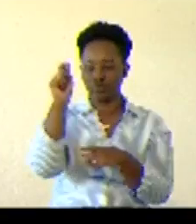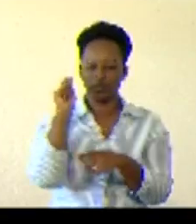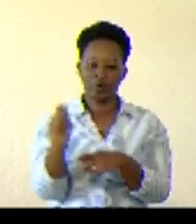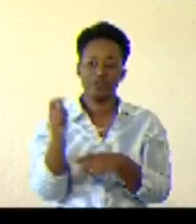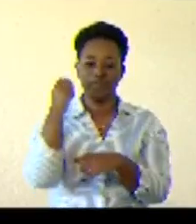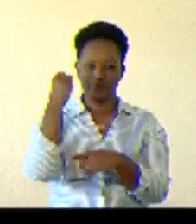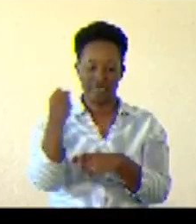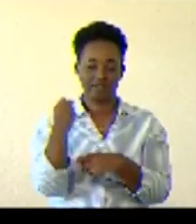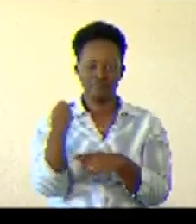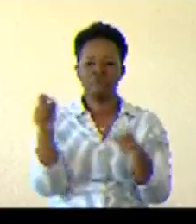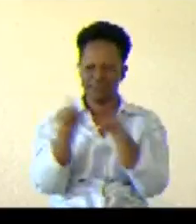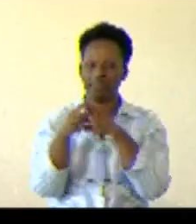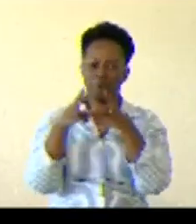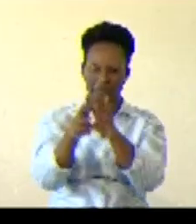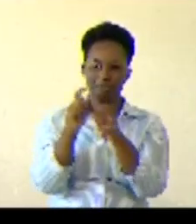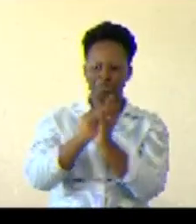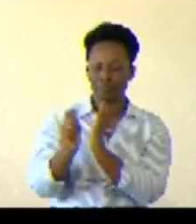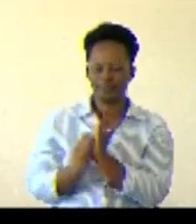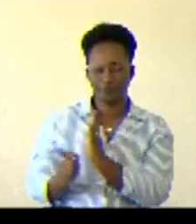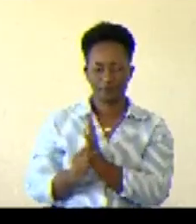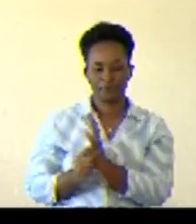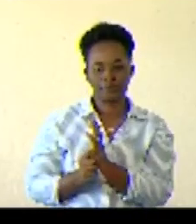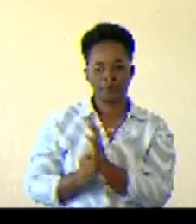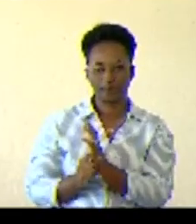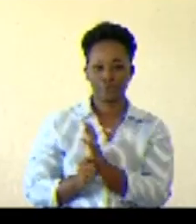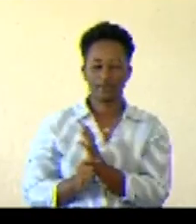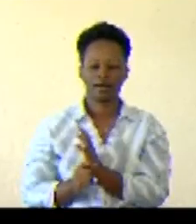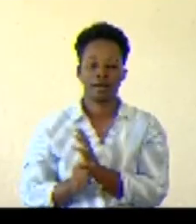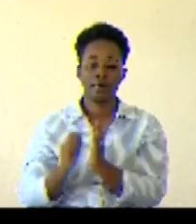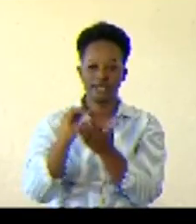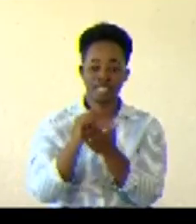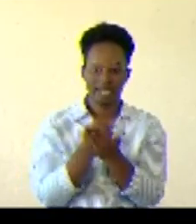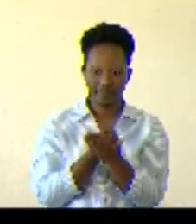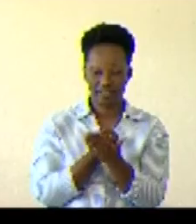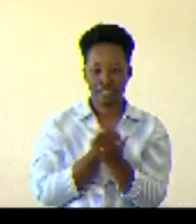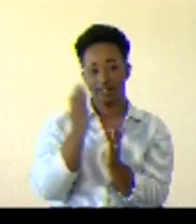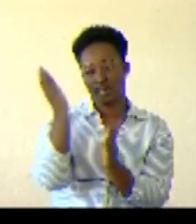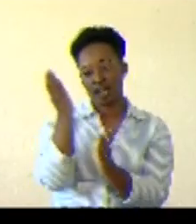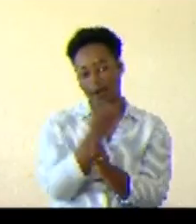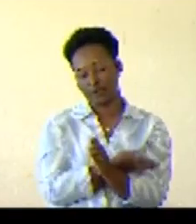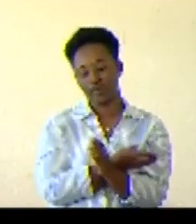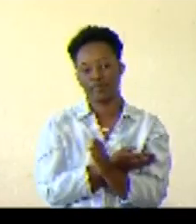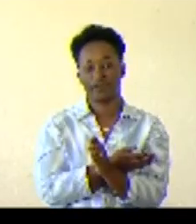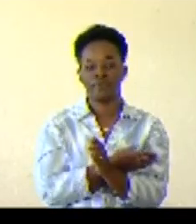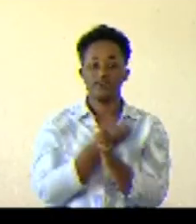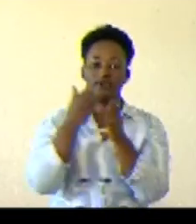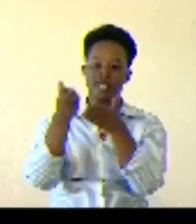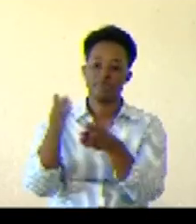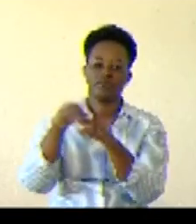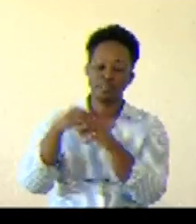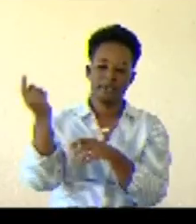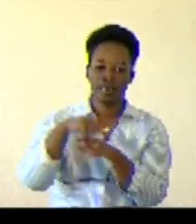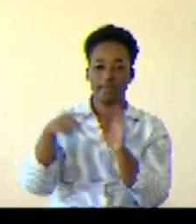So the inverse is the same here. So savings out of disposable income is 3 out of